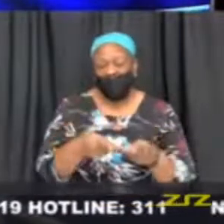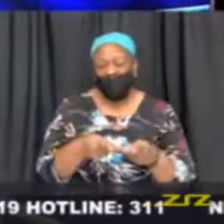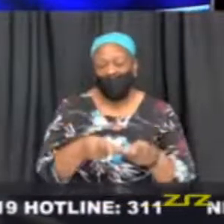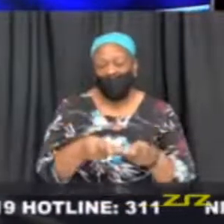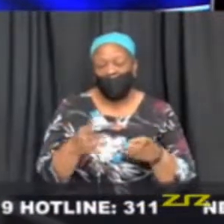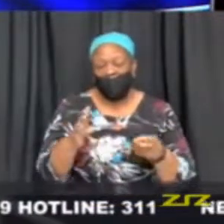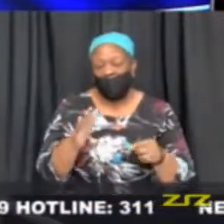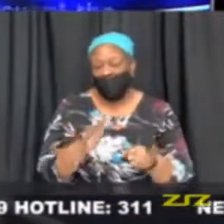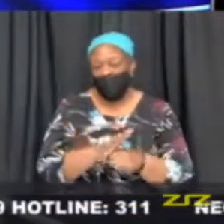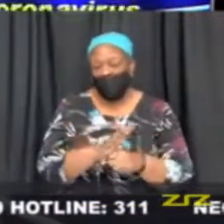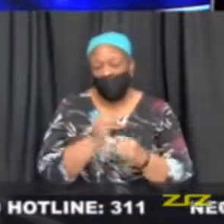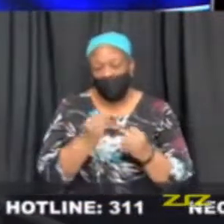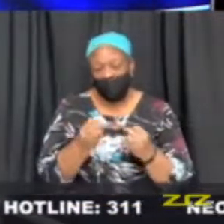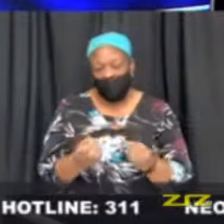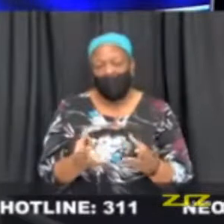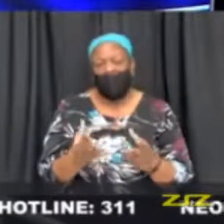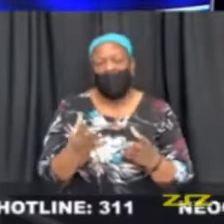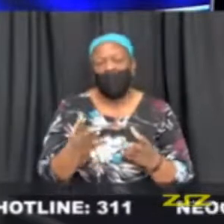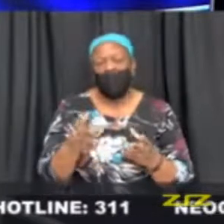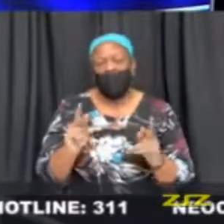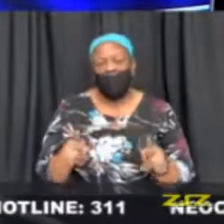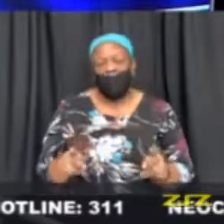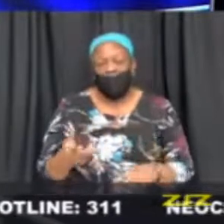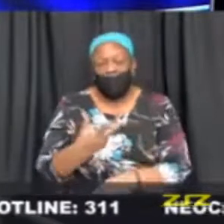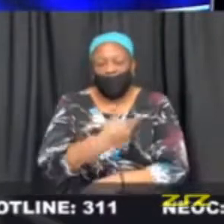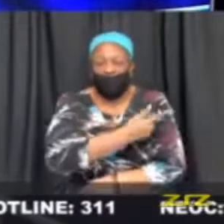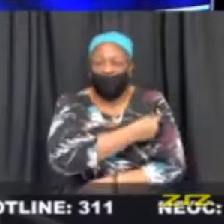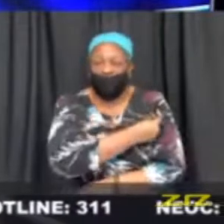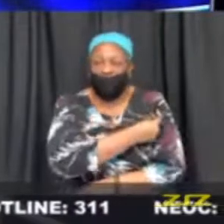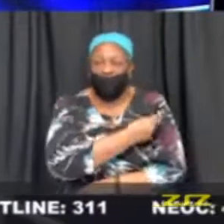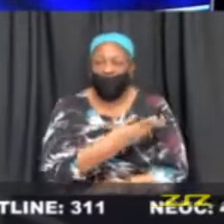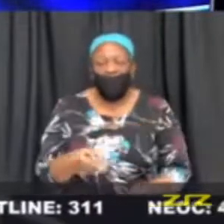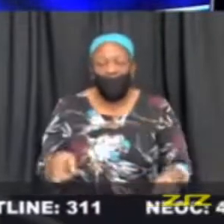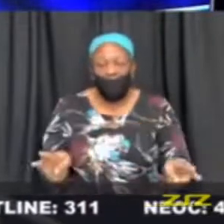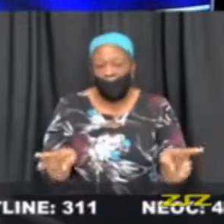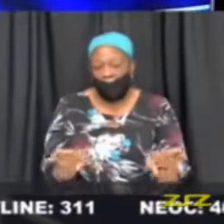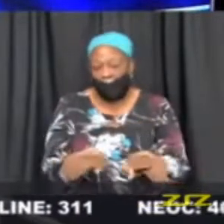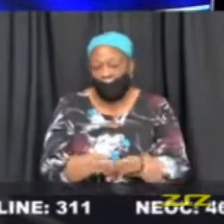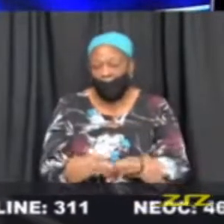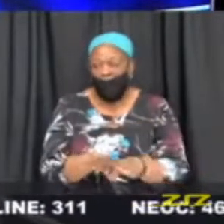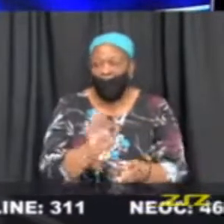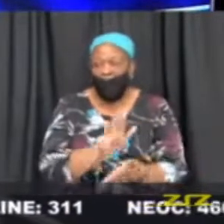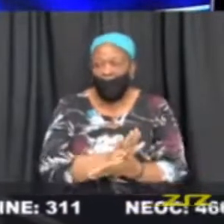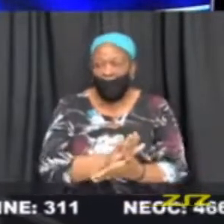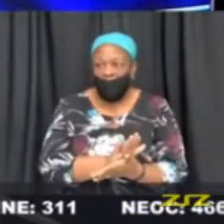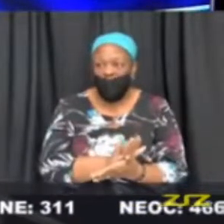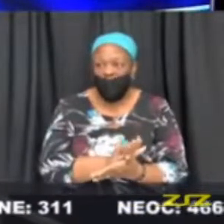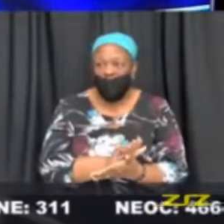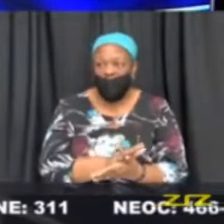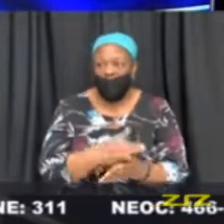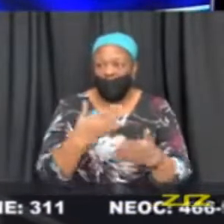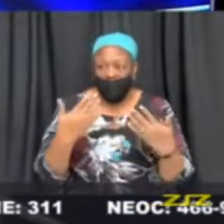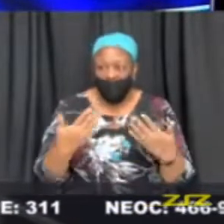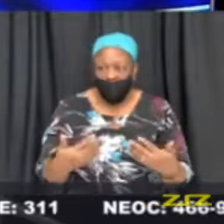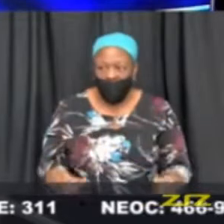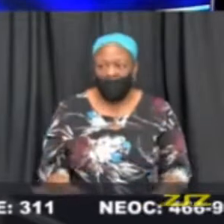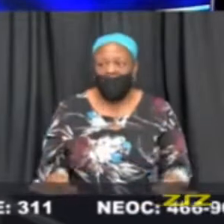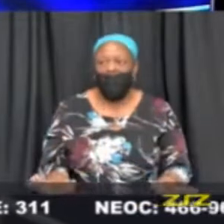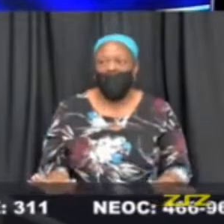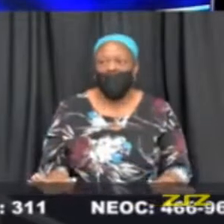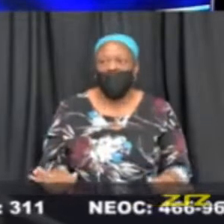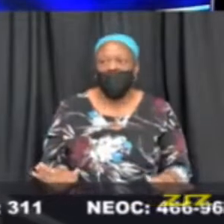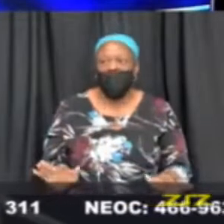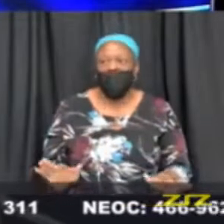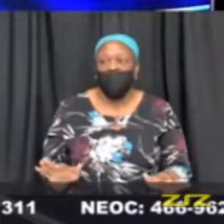coronavirus than any other country, has closed schools and canceled sporting events for 2